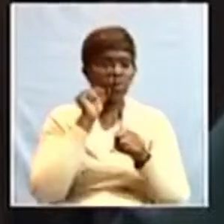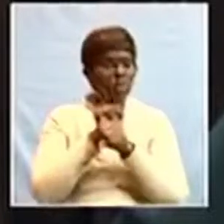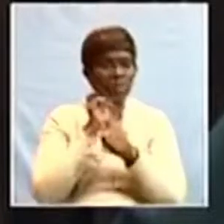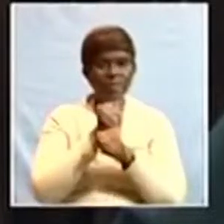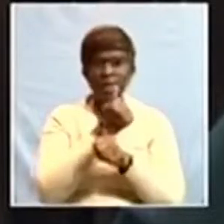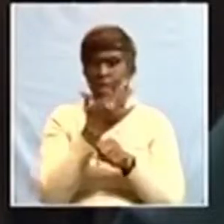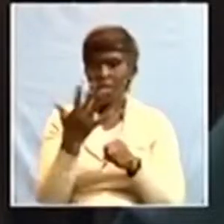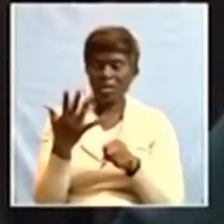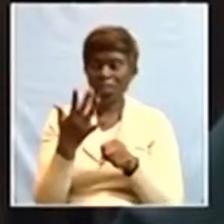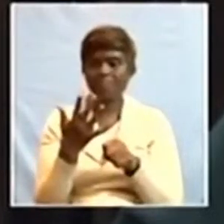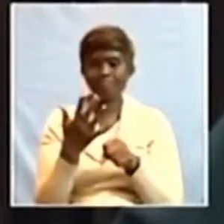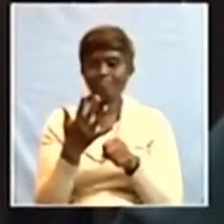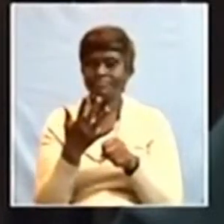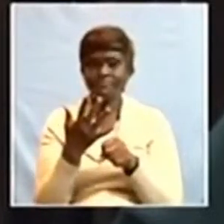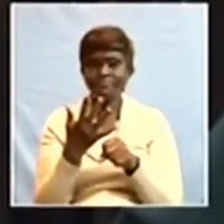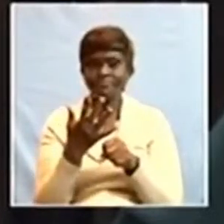anything,